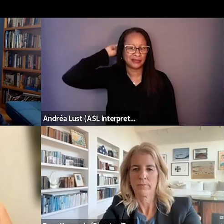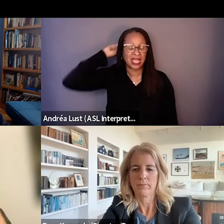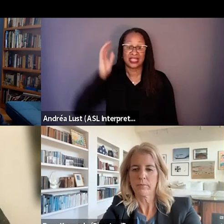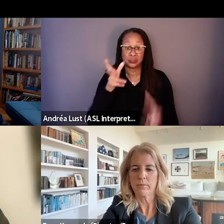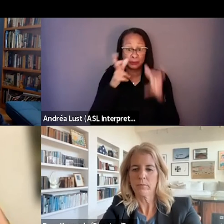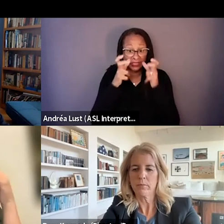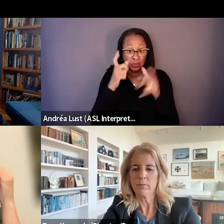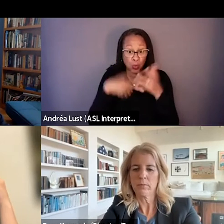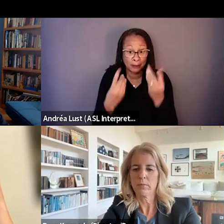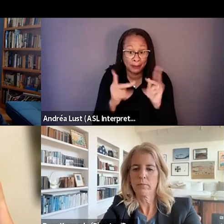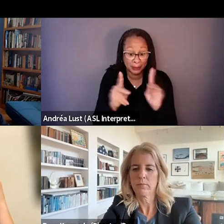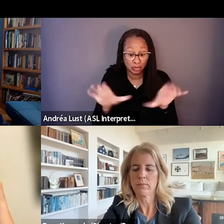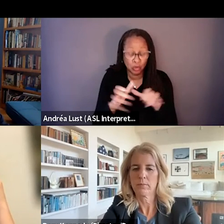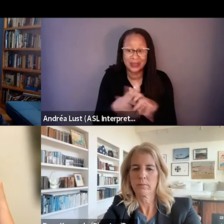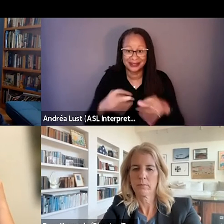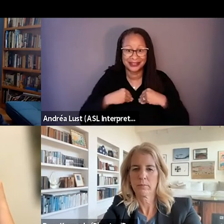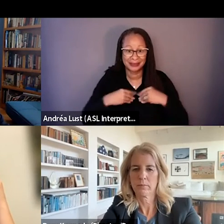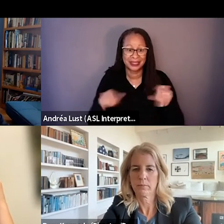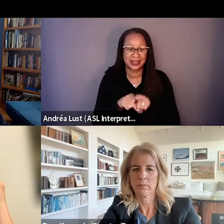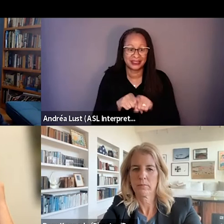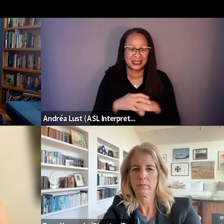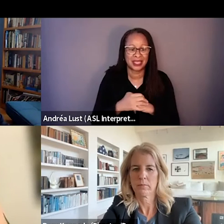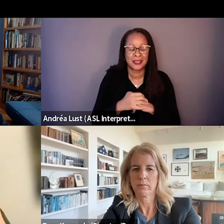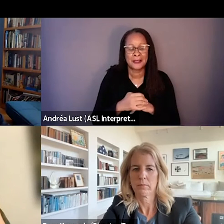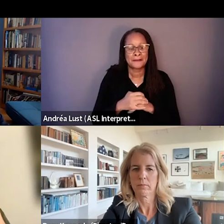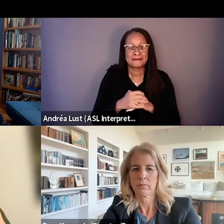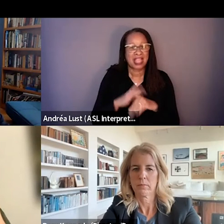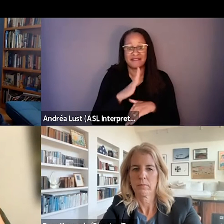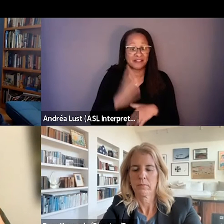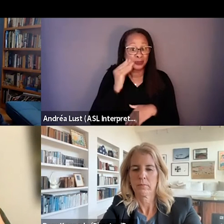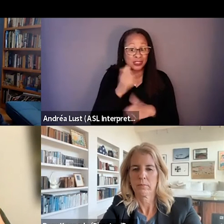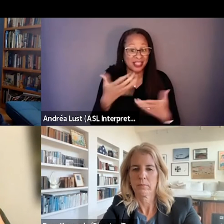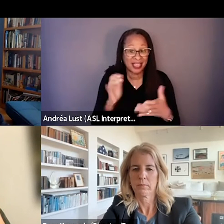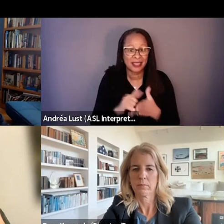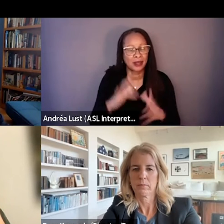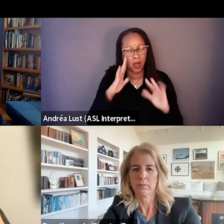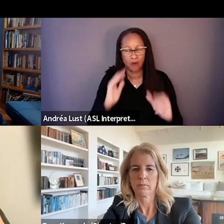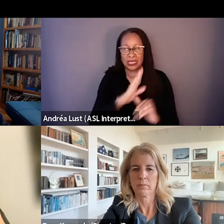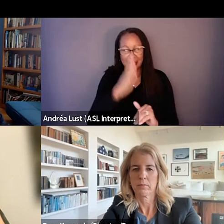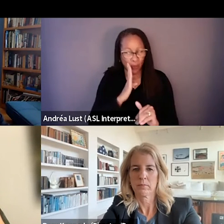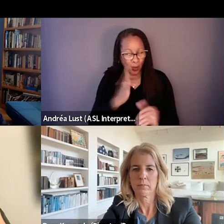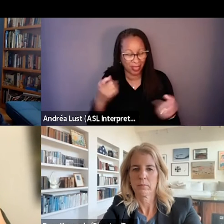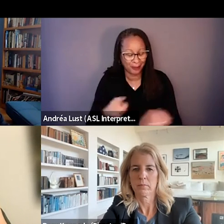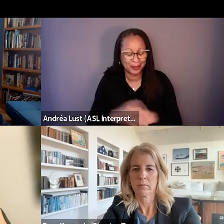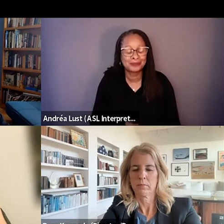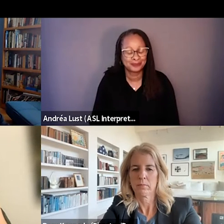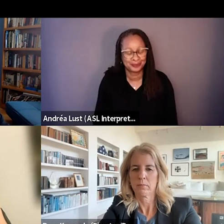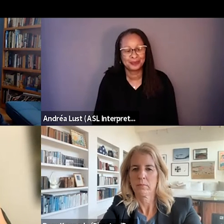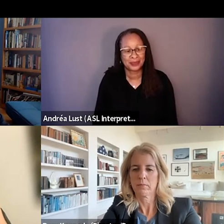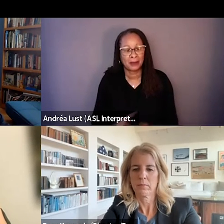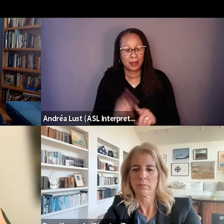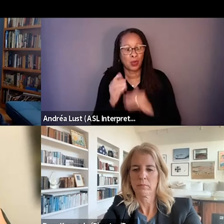did and take that as I've never lived through anything like this. And hopefully I never will, but you know,